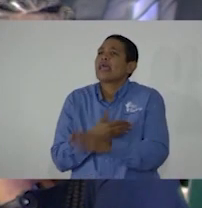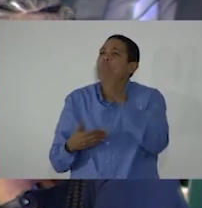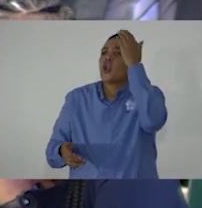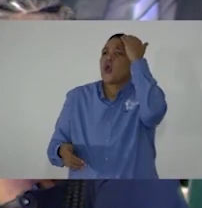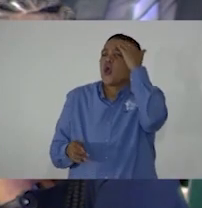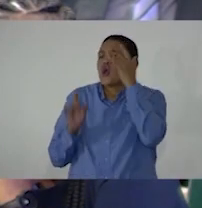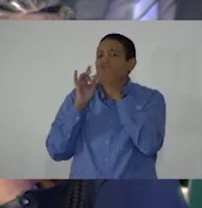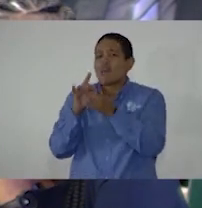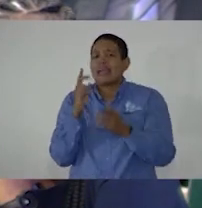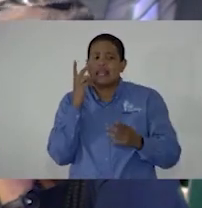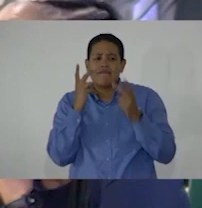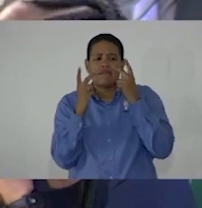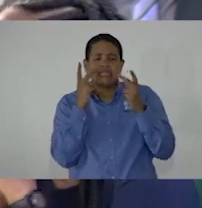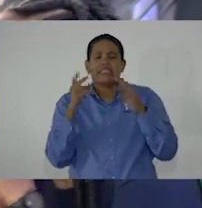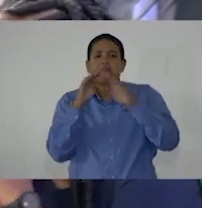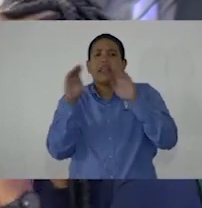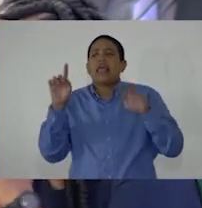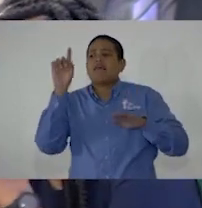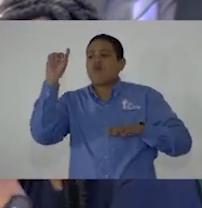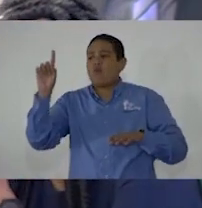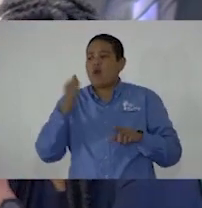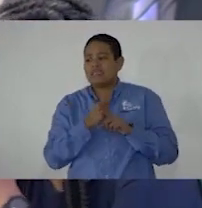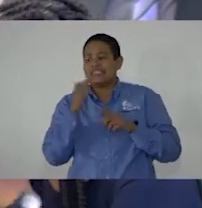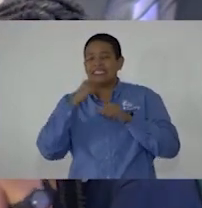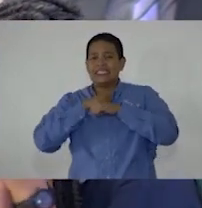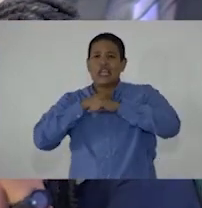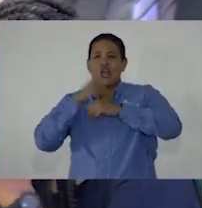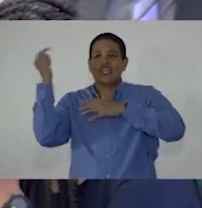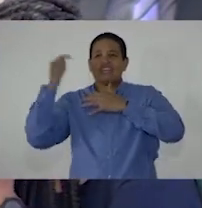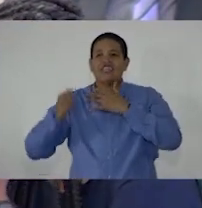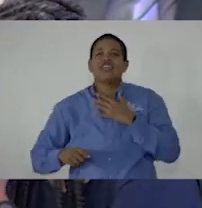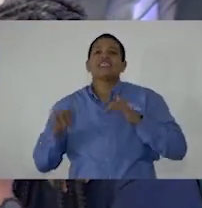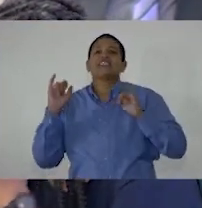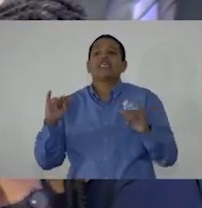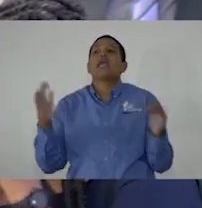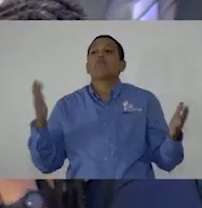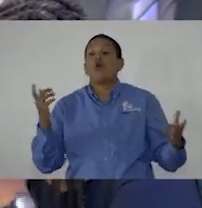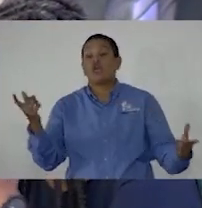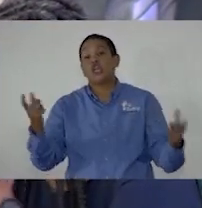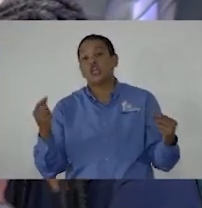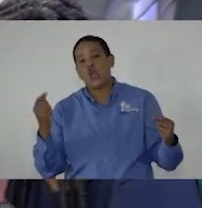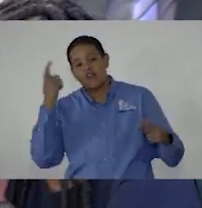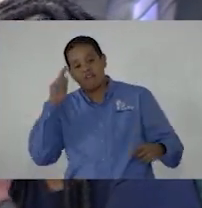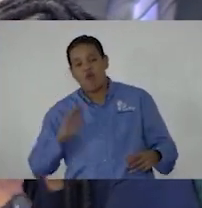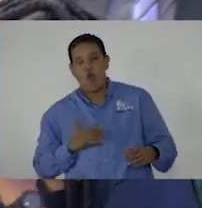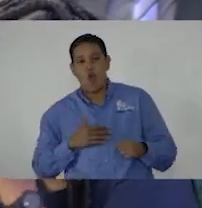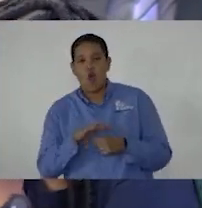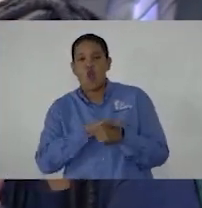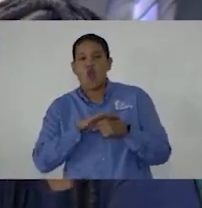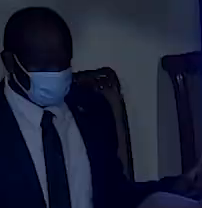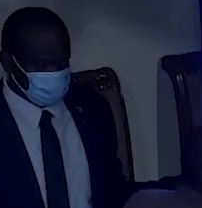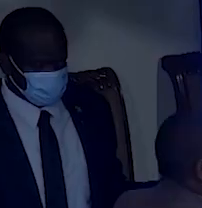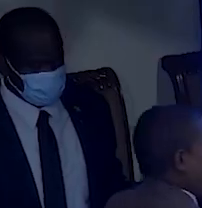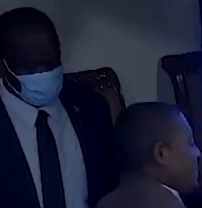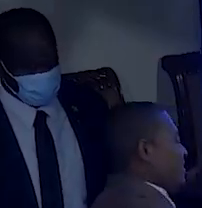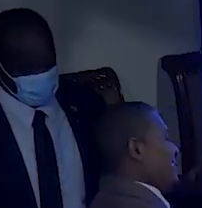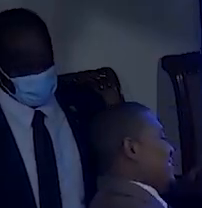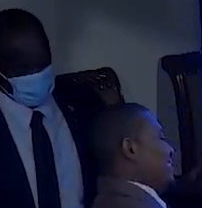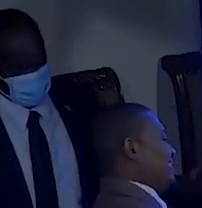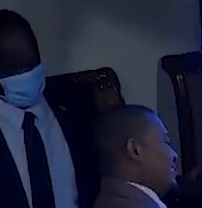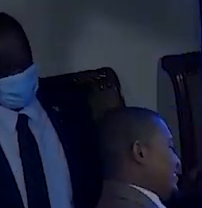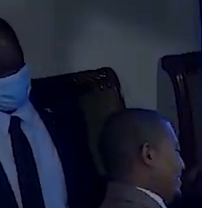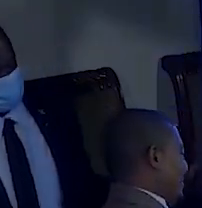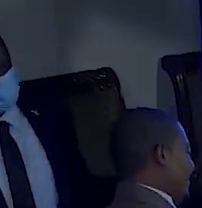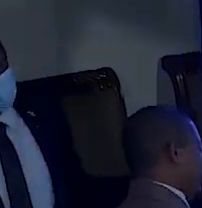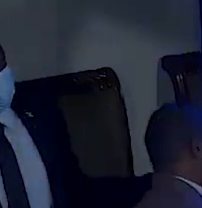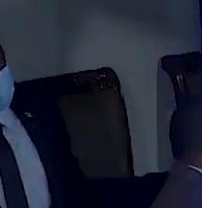with the visible level 1 security features, similar for what is being done for our local currency. The question